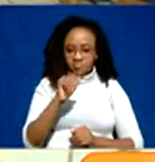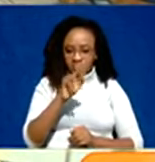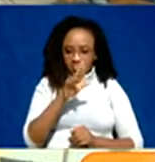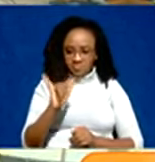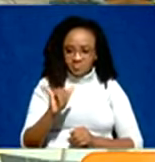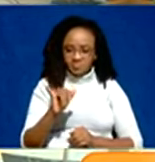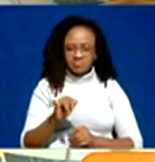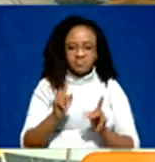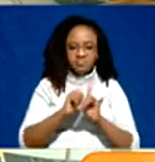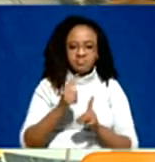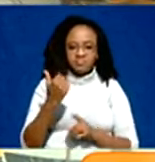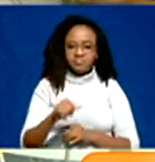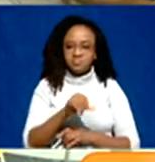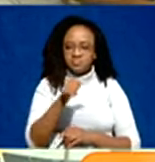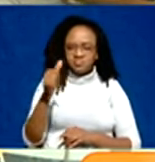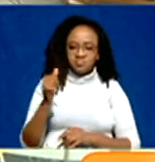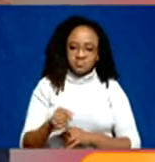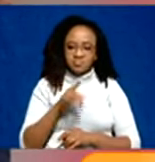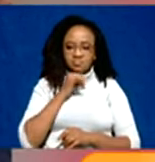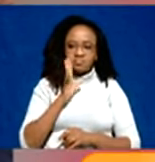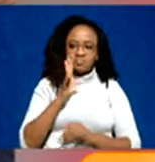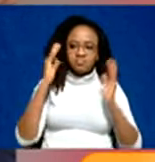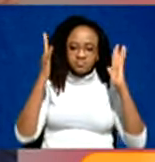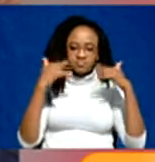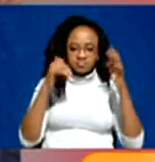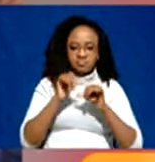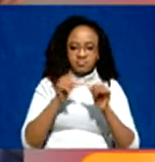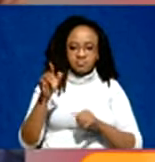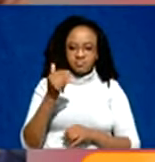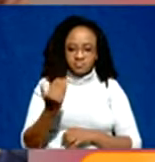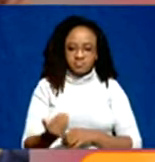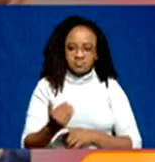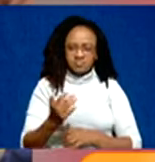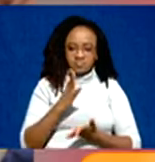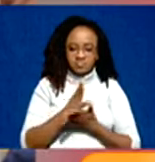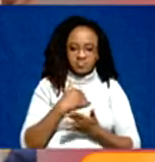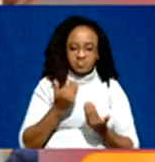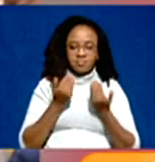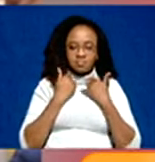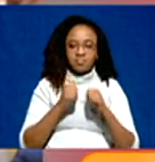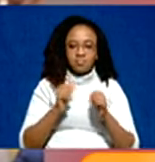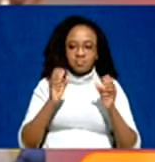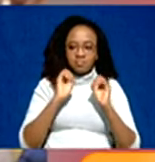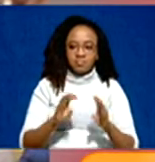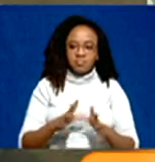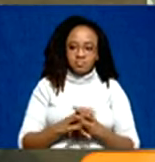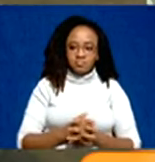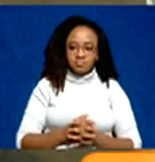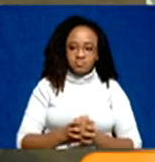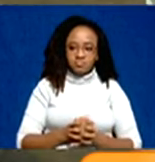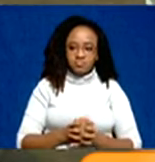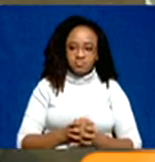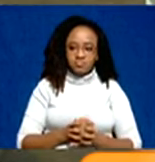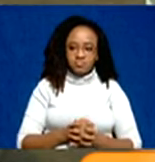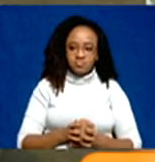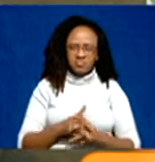yeyote, alikuwa na wasiwasi kuhusu usalama wa mtoto wake. Sikupata usingizi, na by